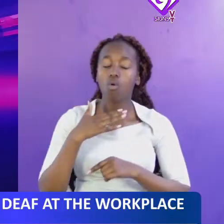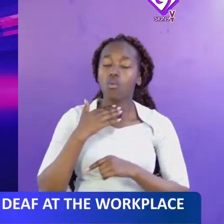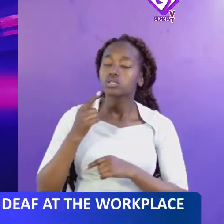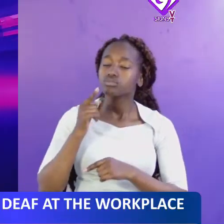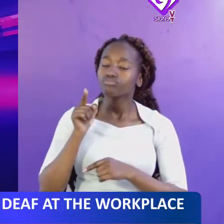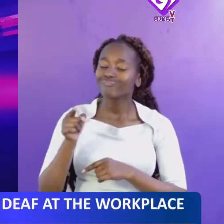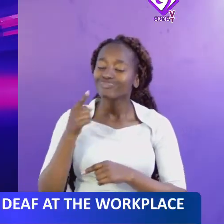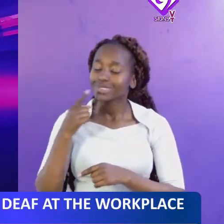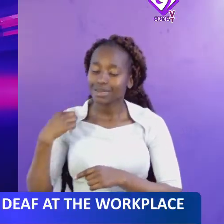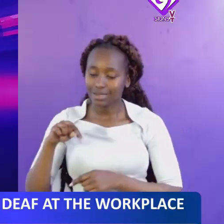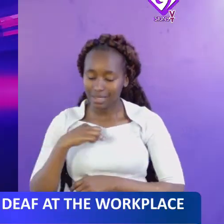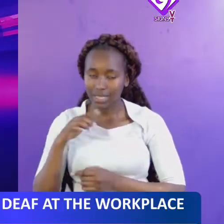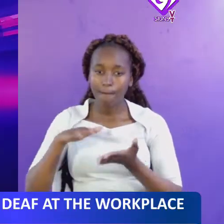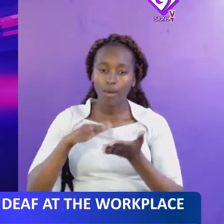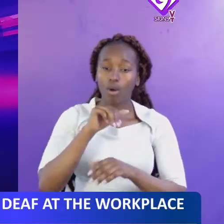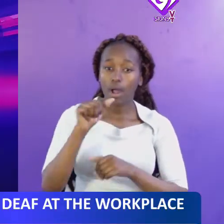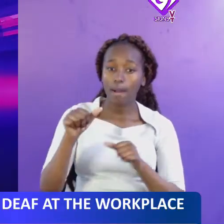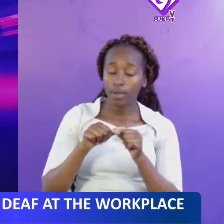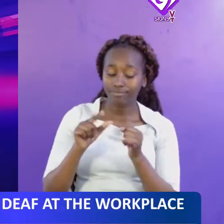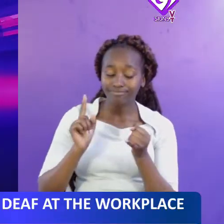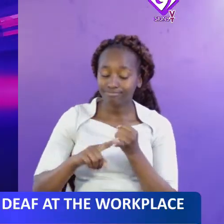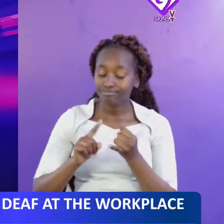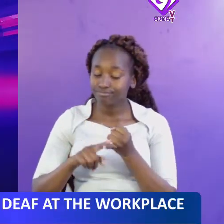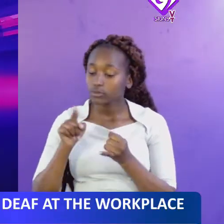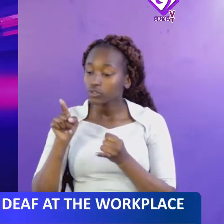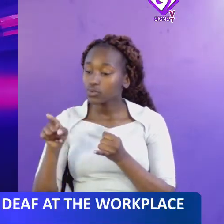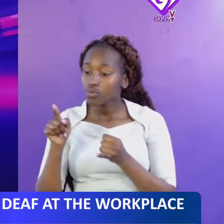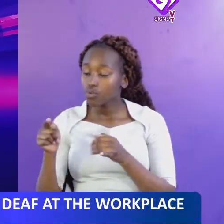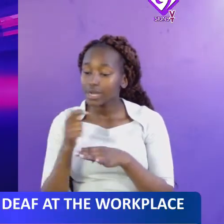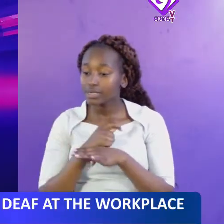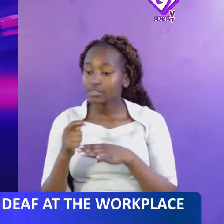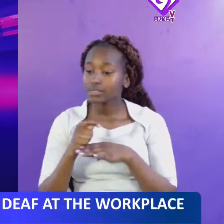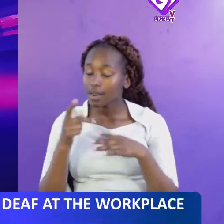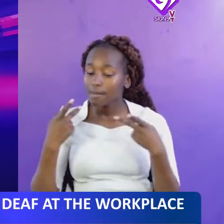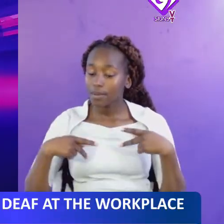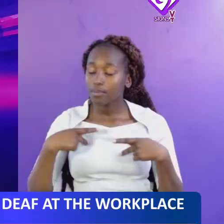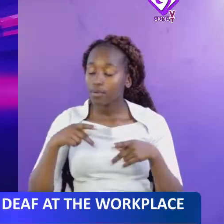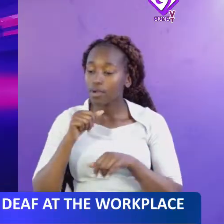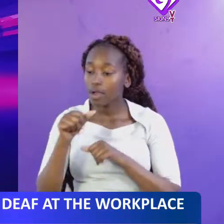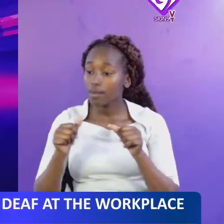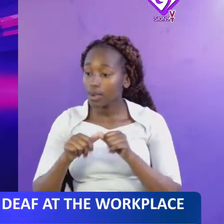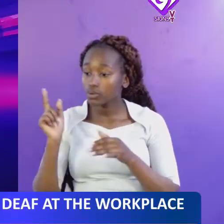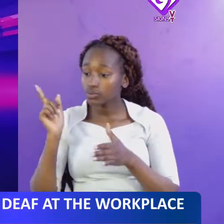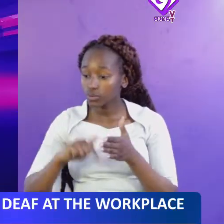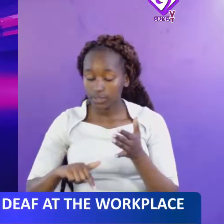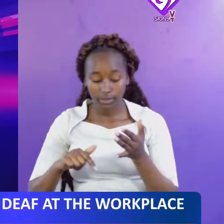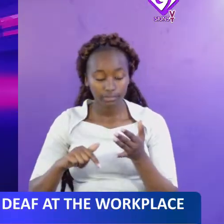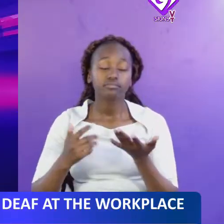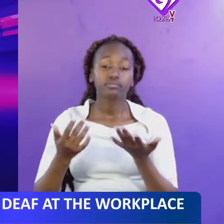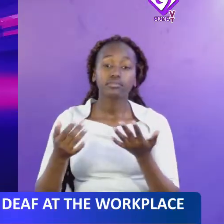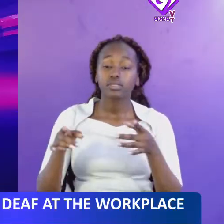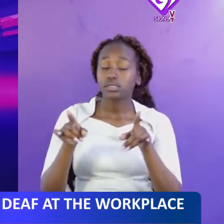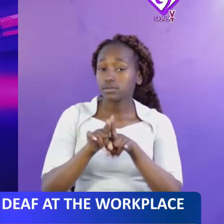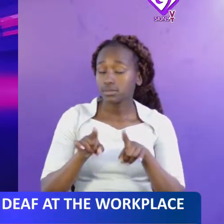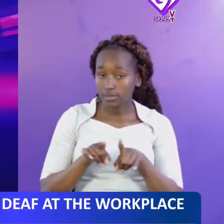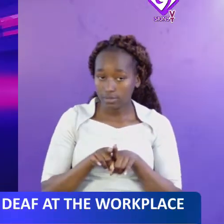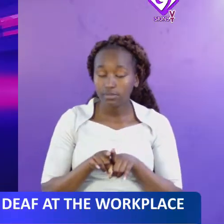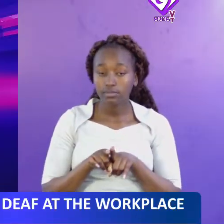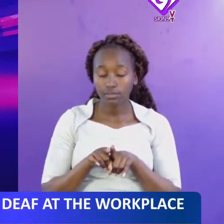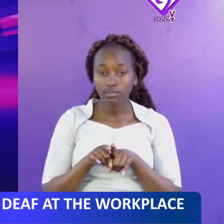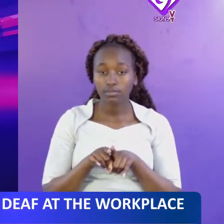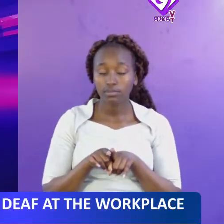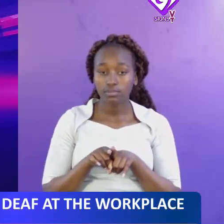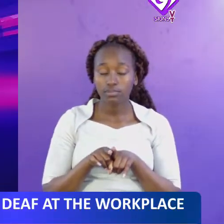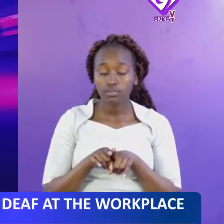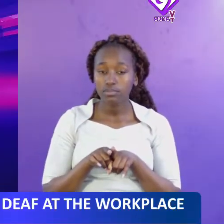what exactly are you training these deaf personnel in these places that you are going to. You've